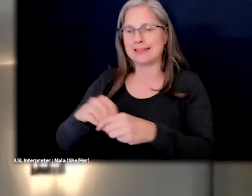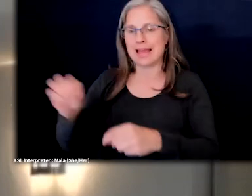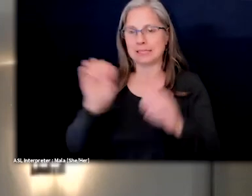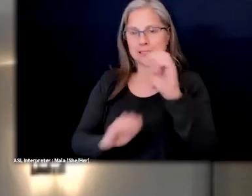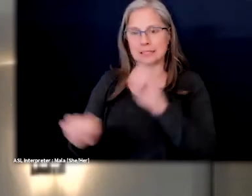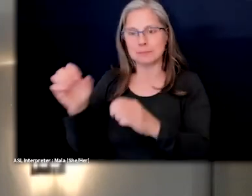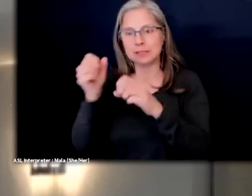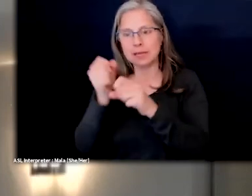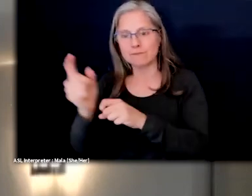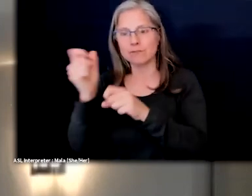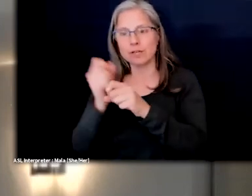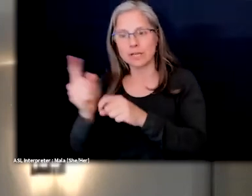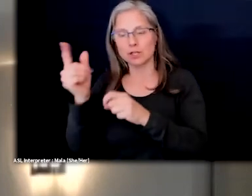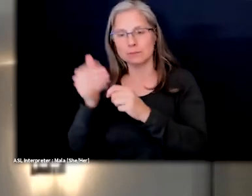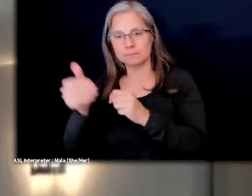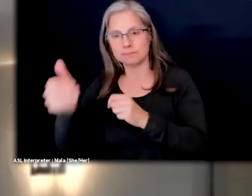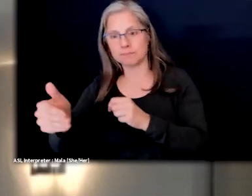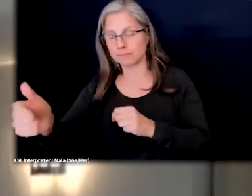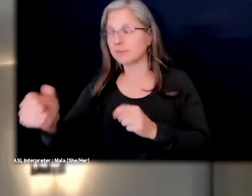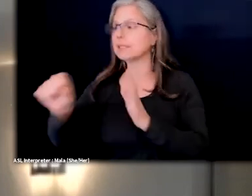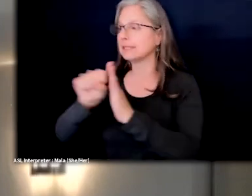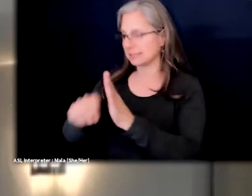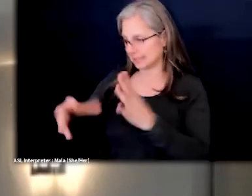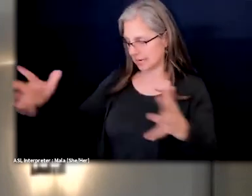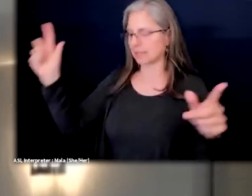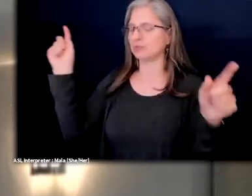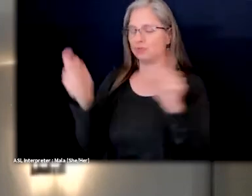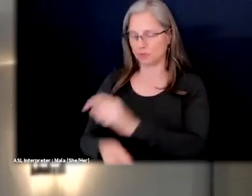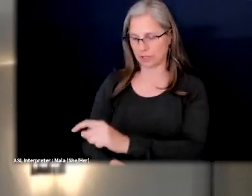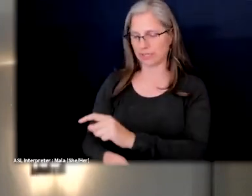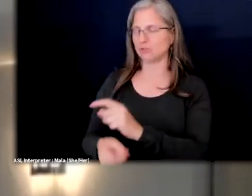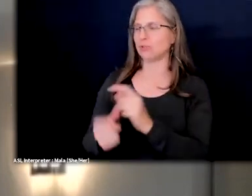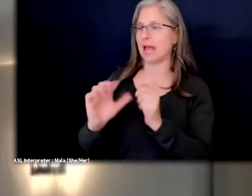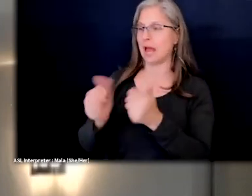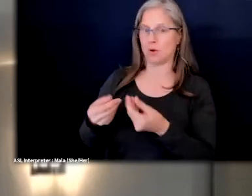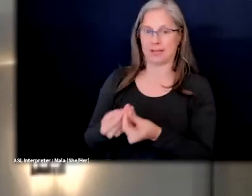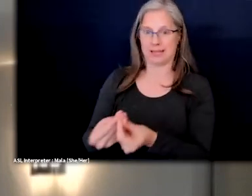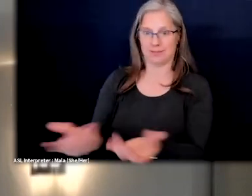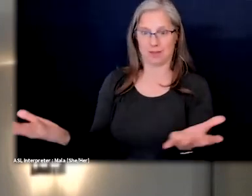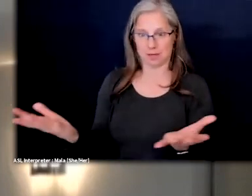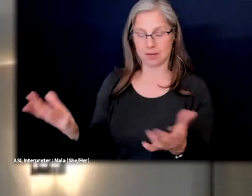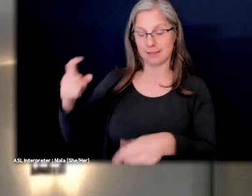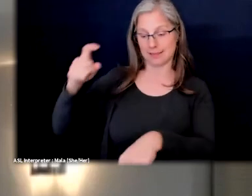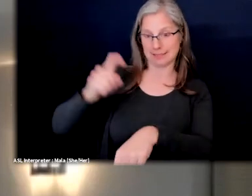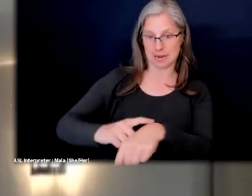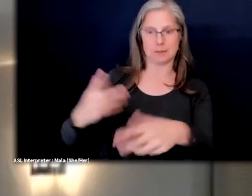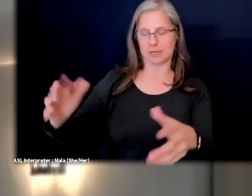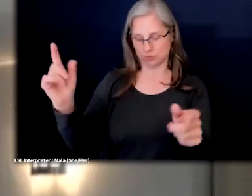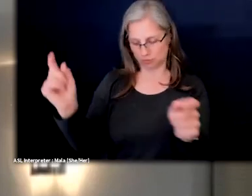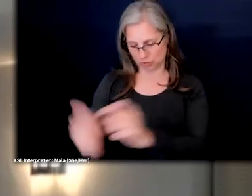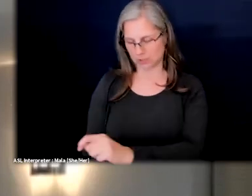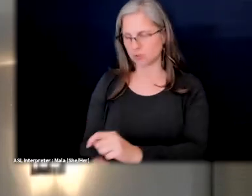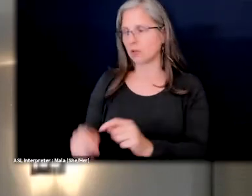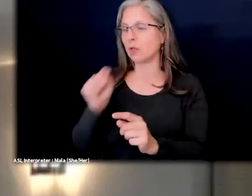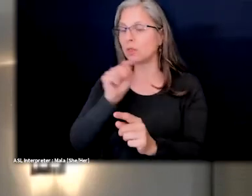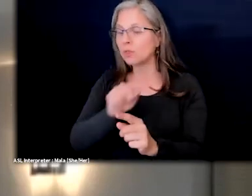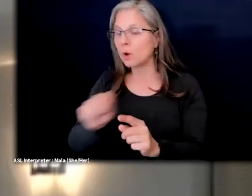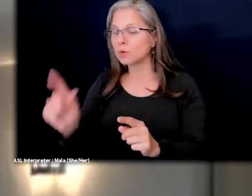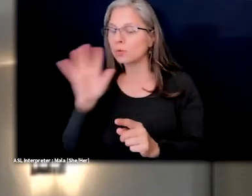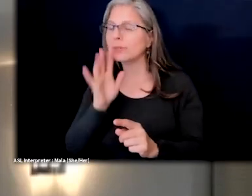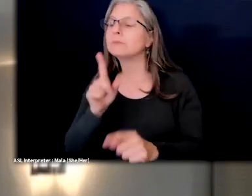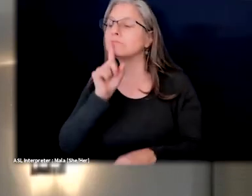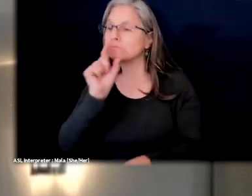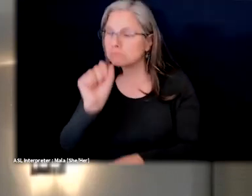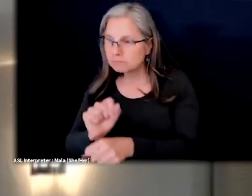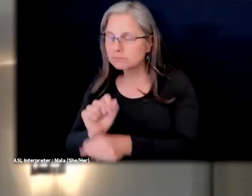year. And the state has changed the way it was given. And so the timing of that has changed. So those will be the true measures that